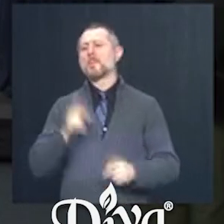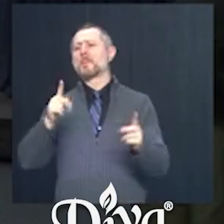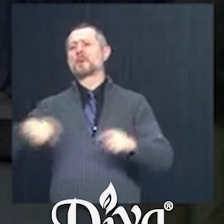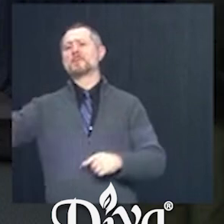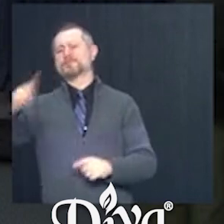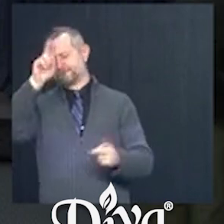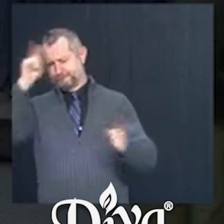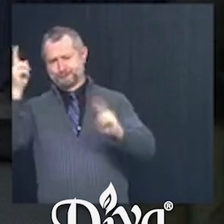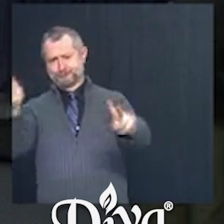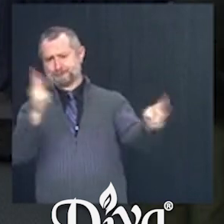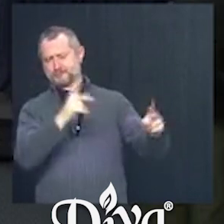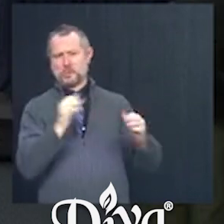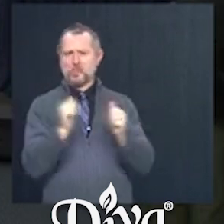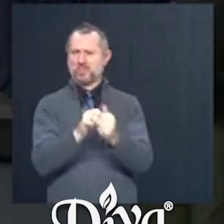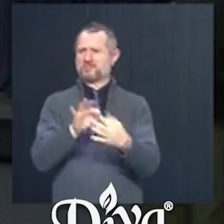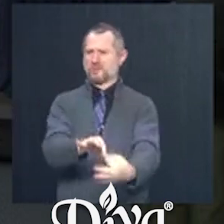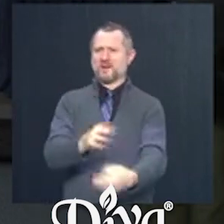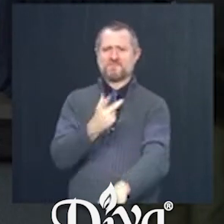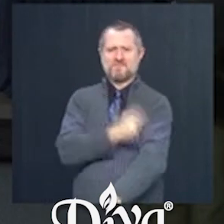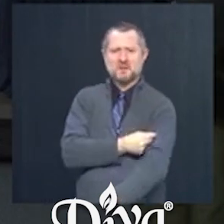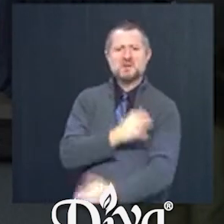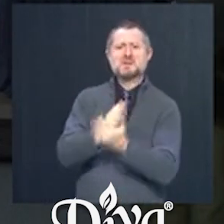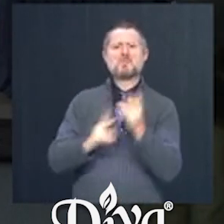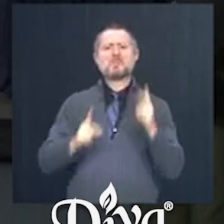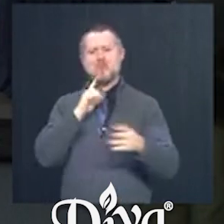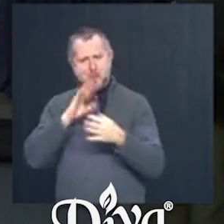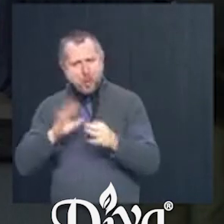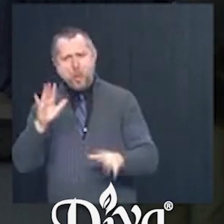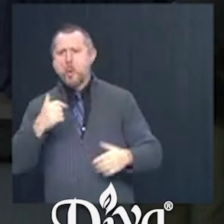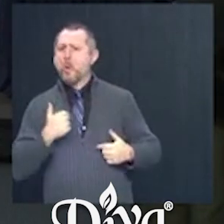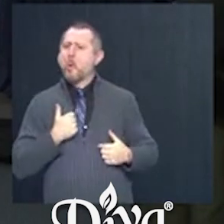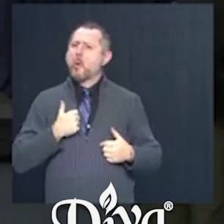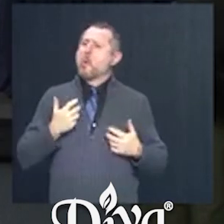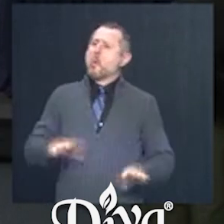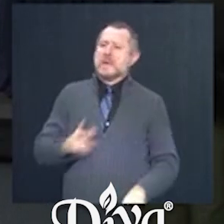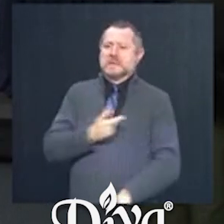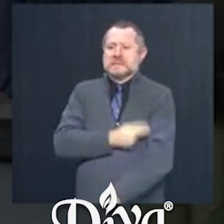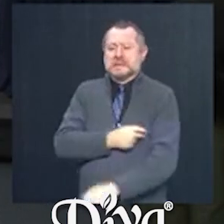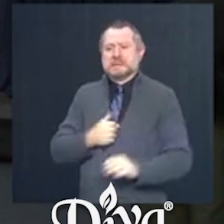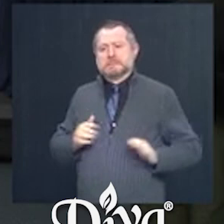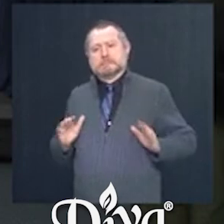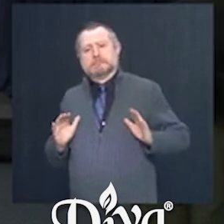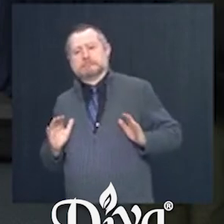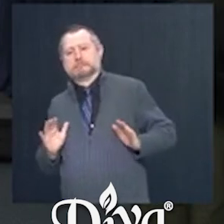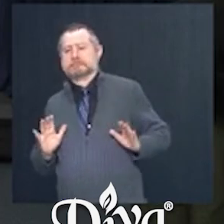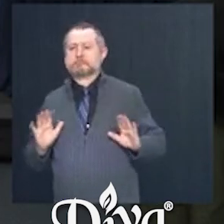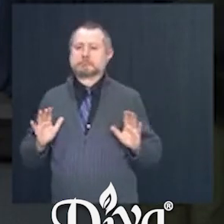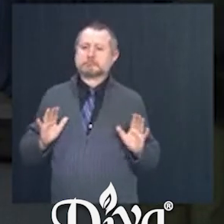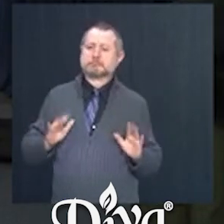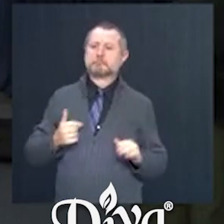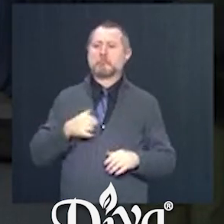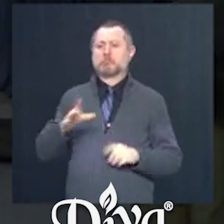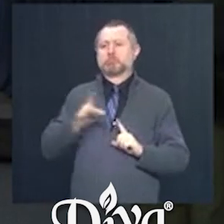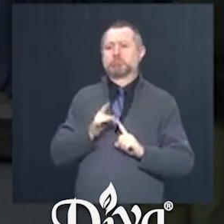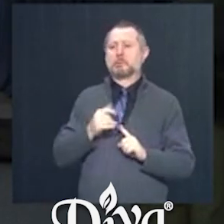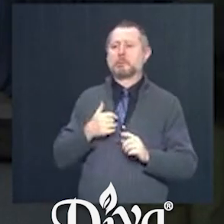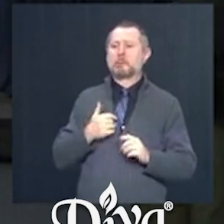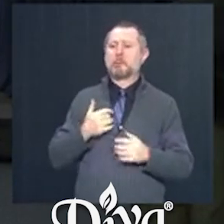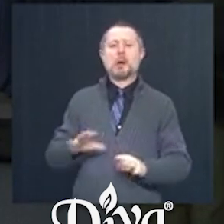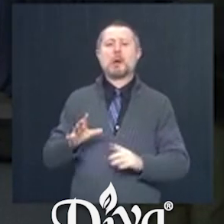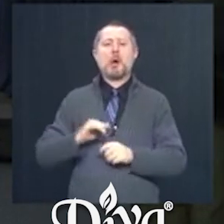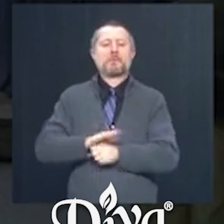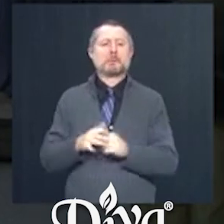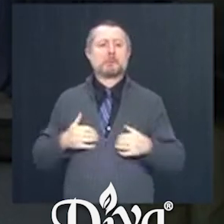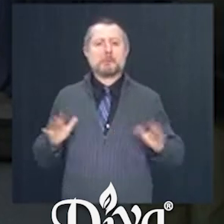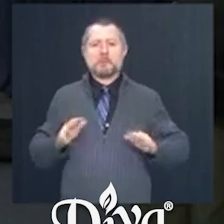vaccine? People have said to me, I don't want to get injected and then get sick and get the COVID virus, or they feel